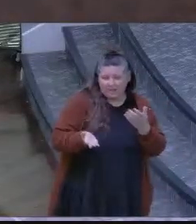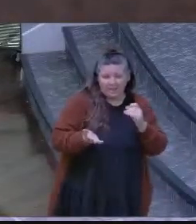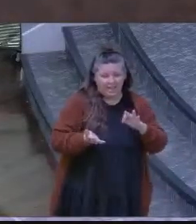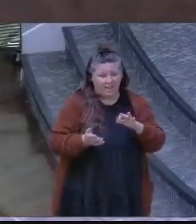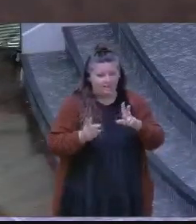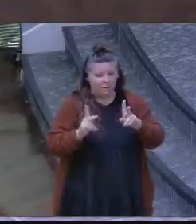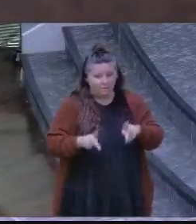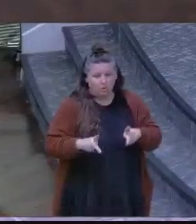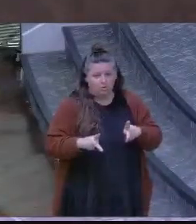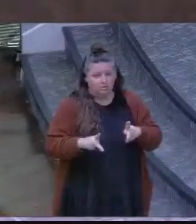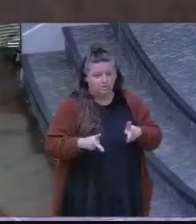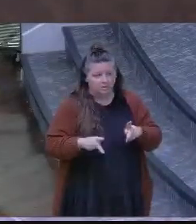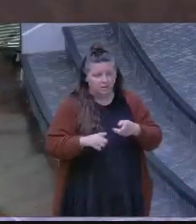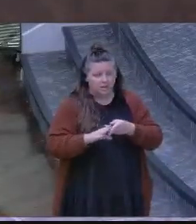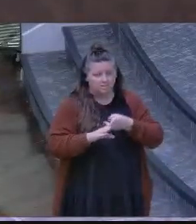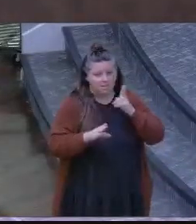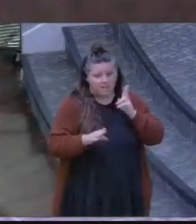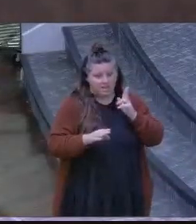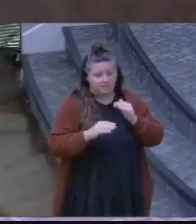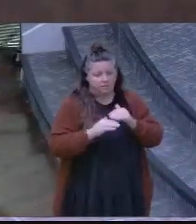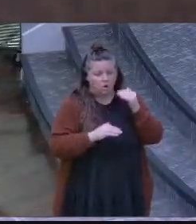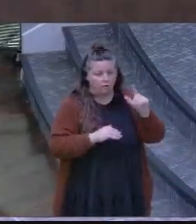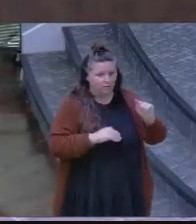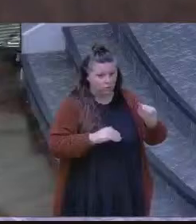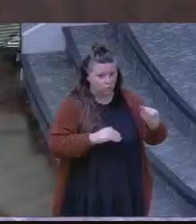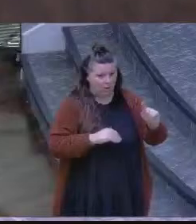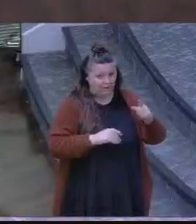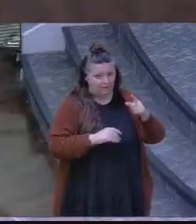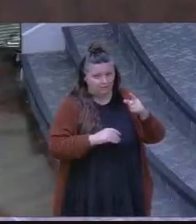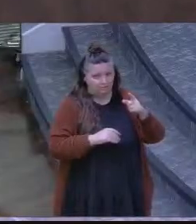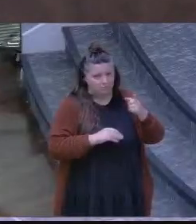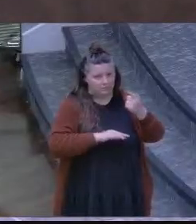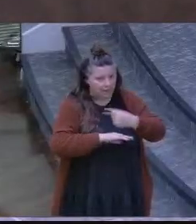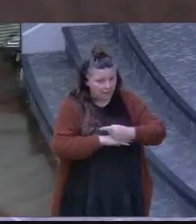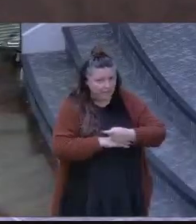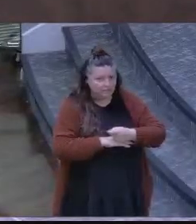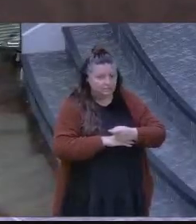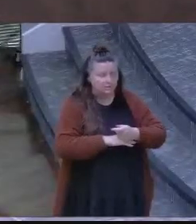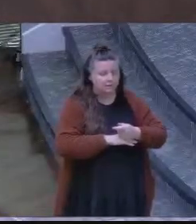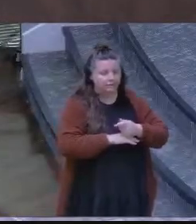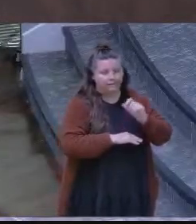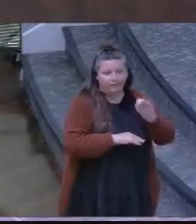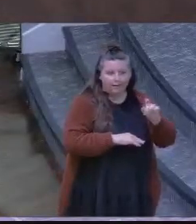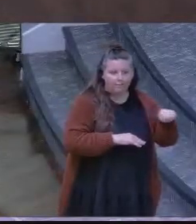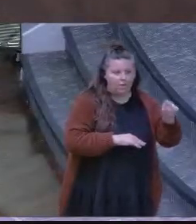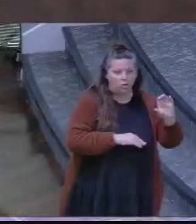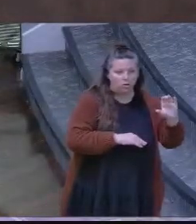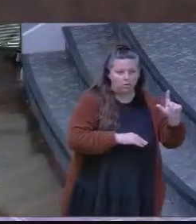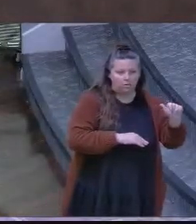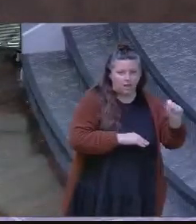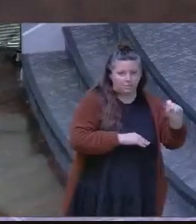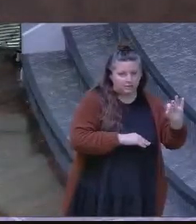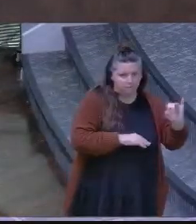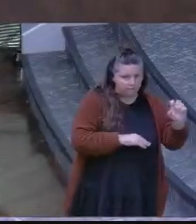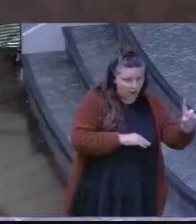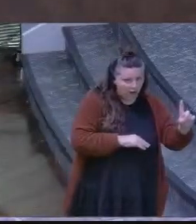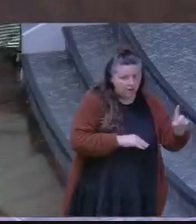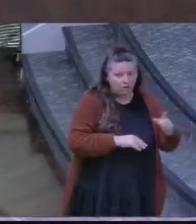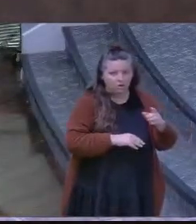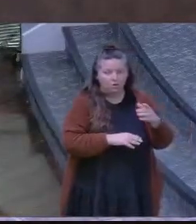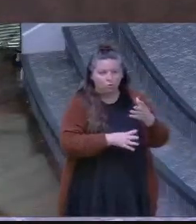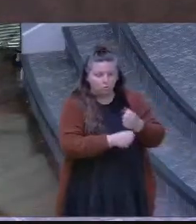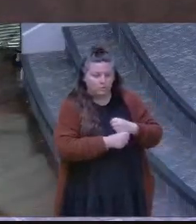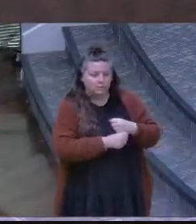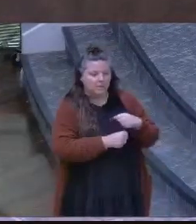over 20 plus days, and if they're classified or they receive PSERS, they still get some type